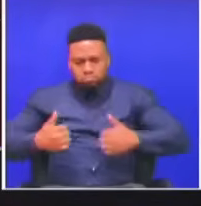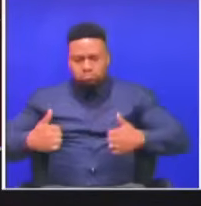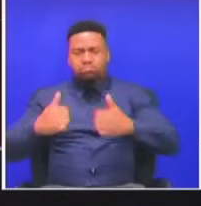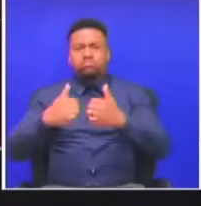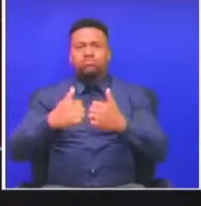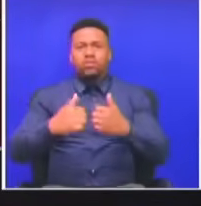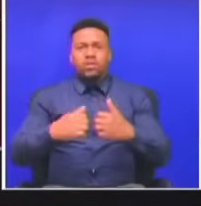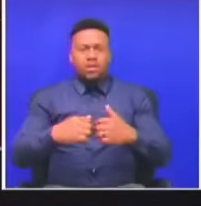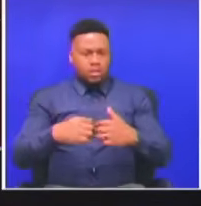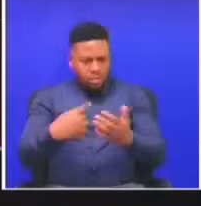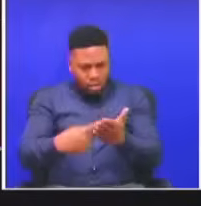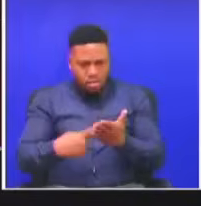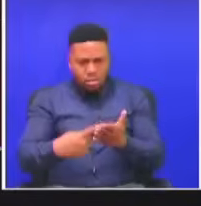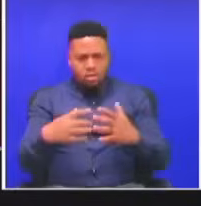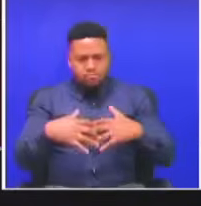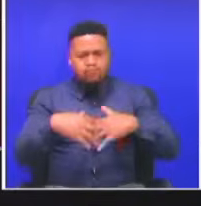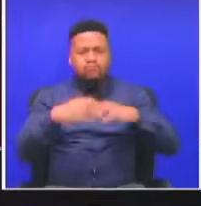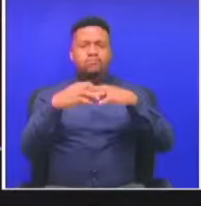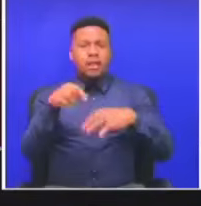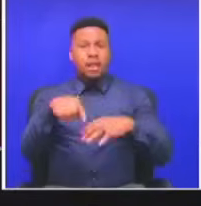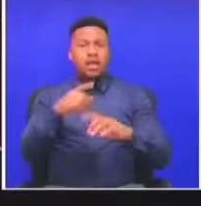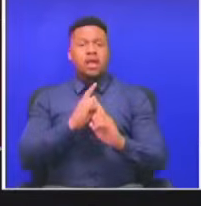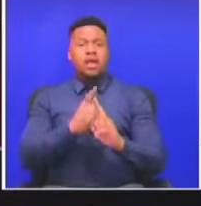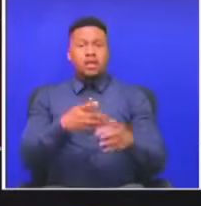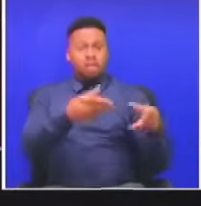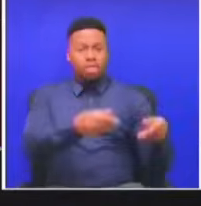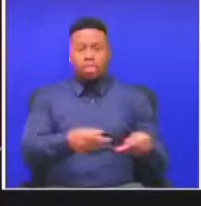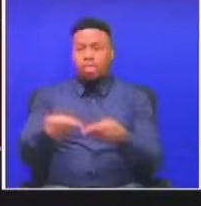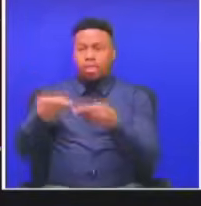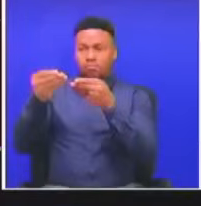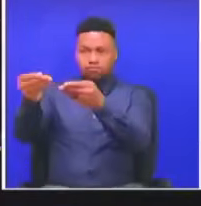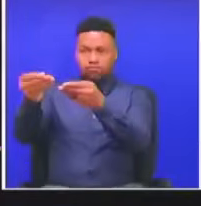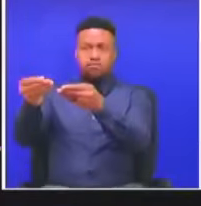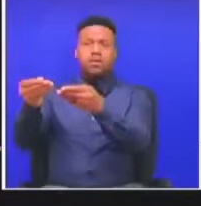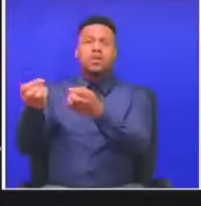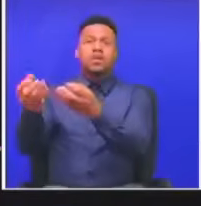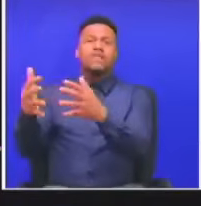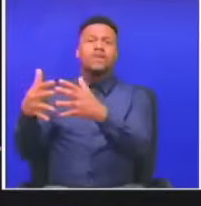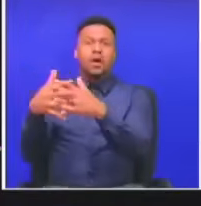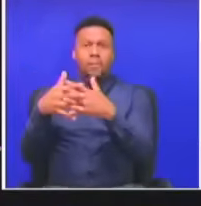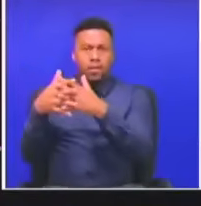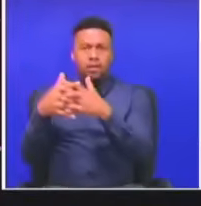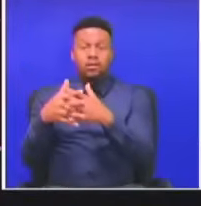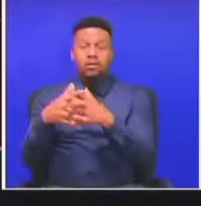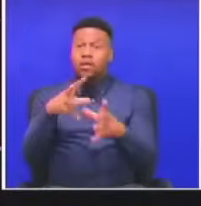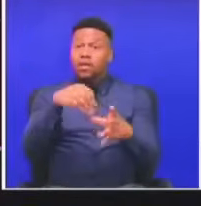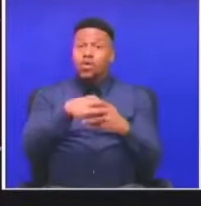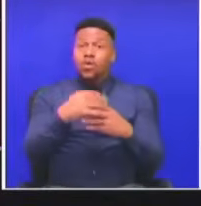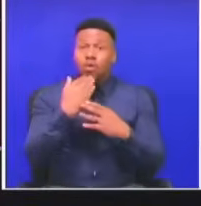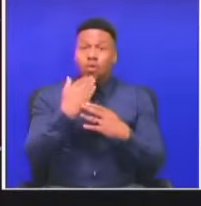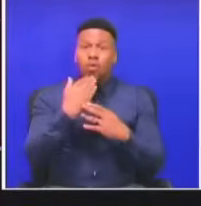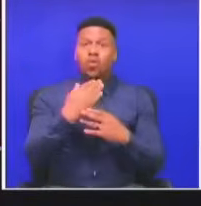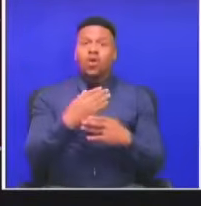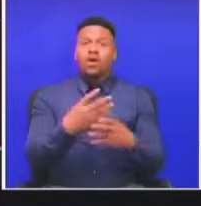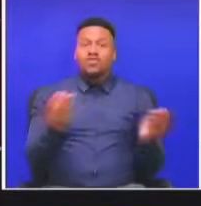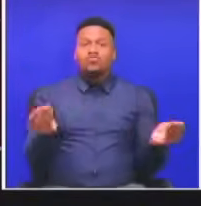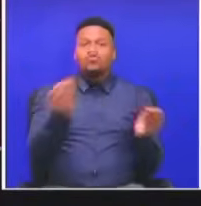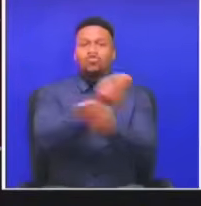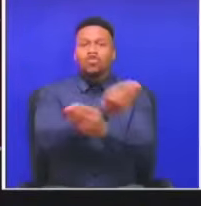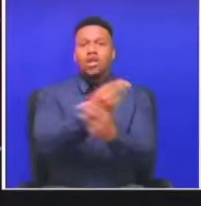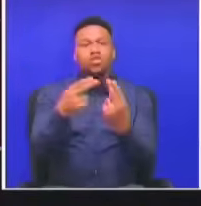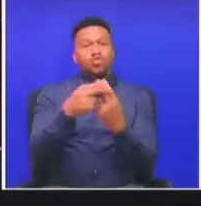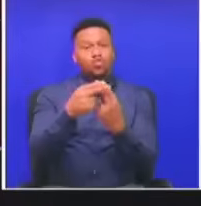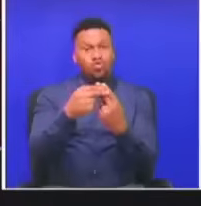have offered to the United States, including the trade union movement. And it's all very well to